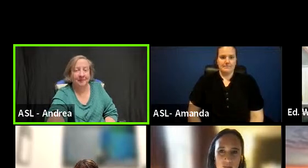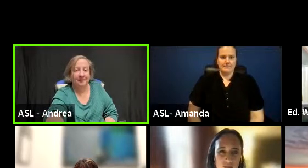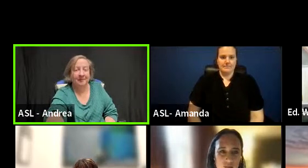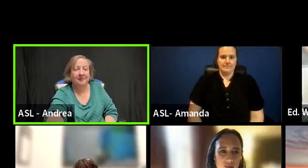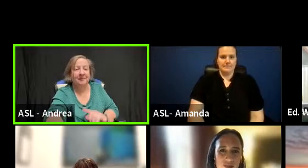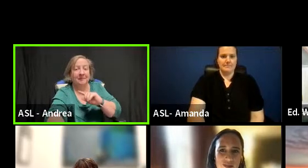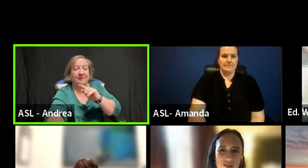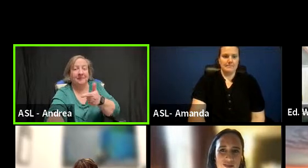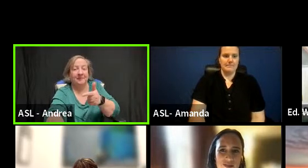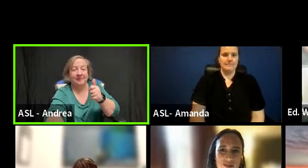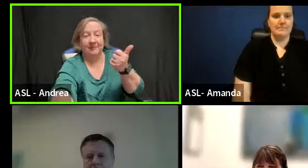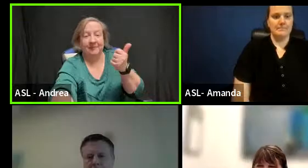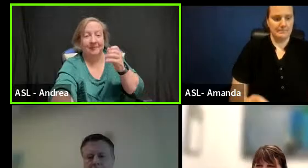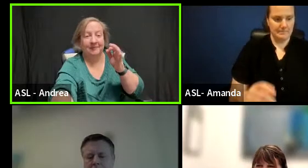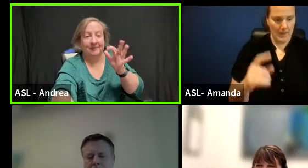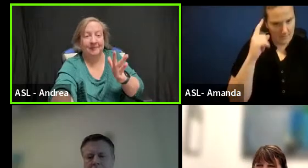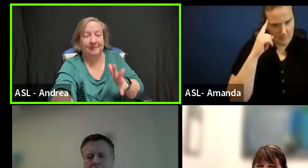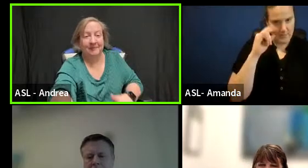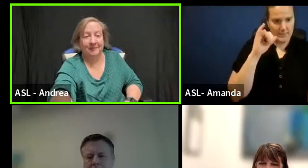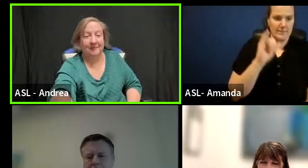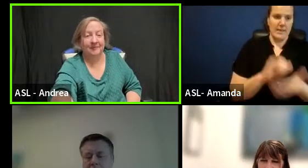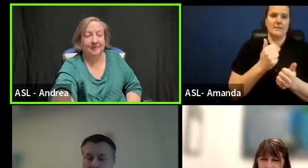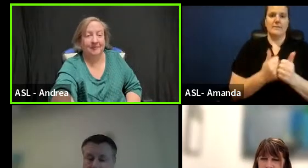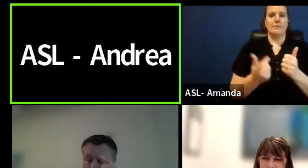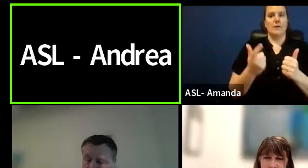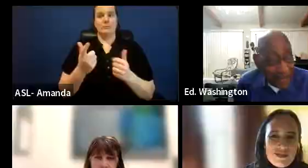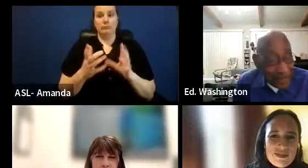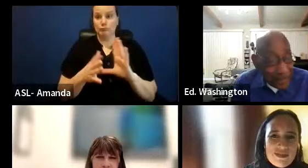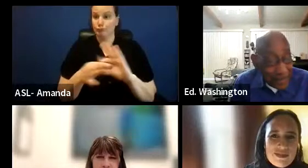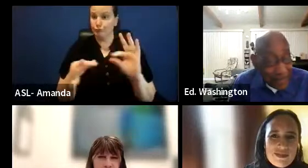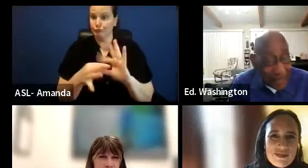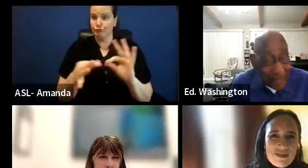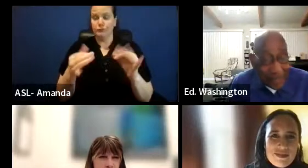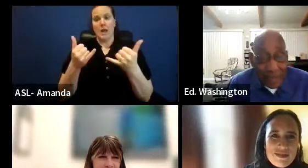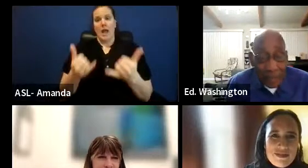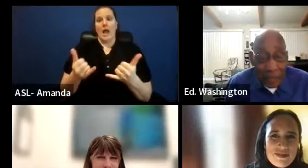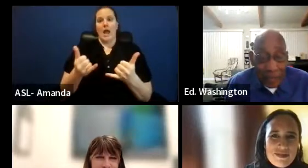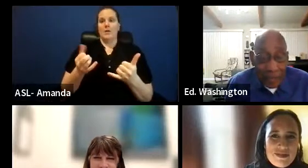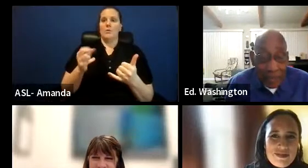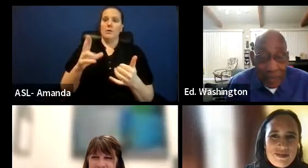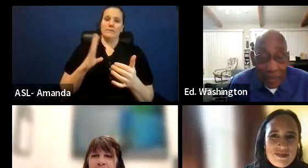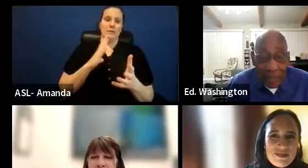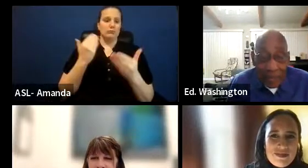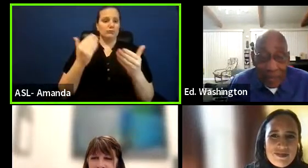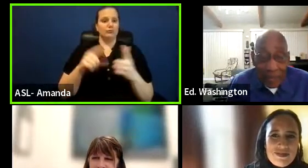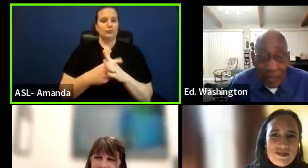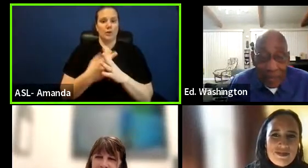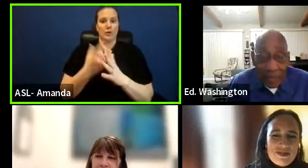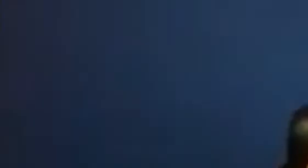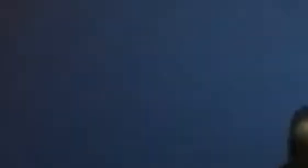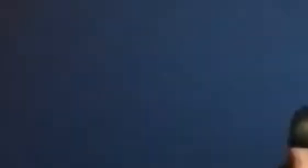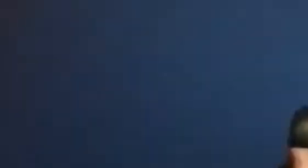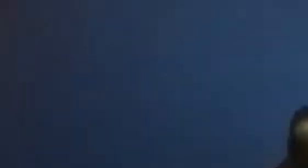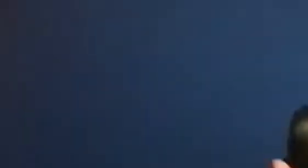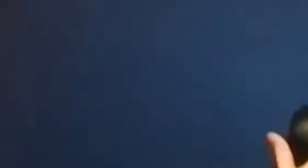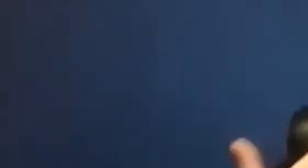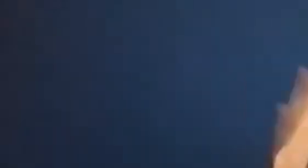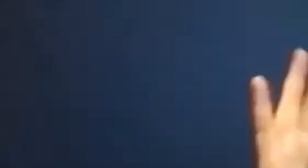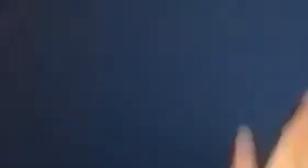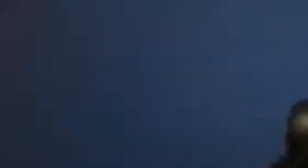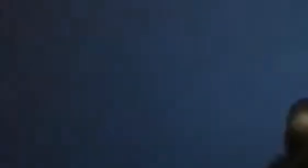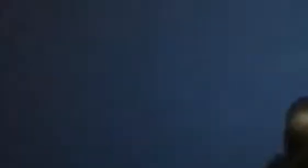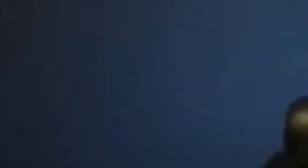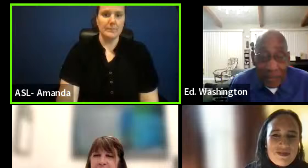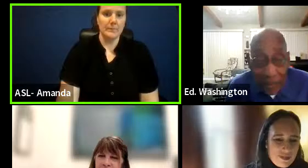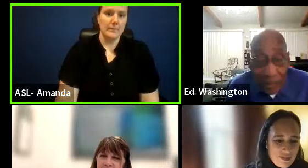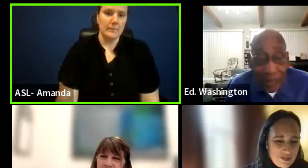I think that's everyone. Speak now or we'll get going. But thank you. This takes a little bit